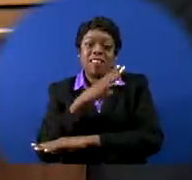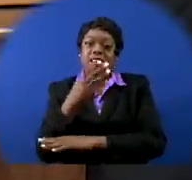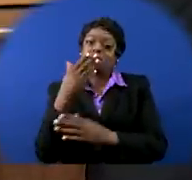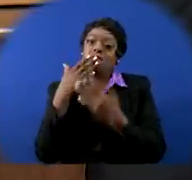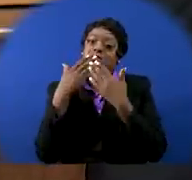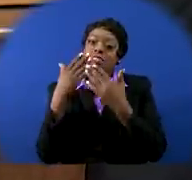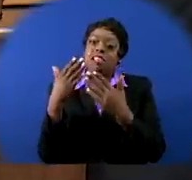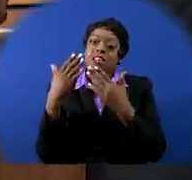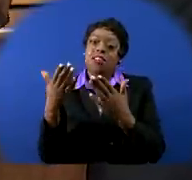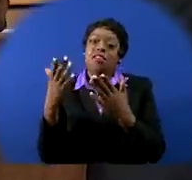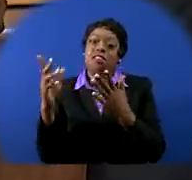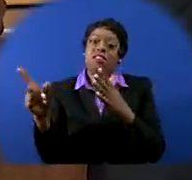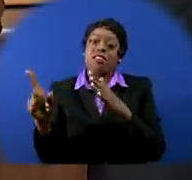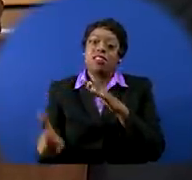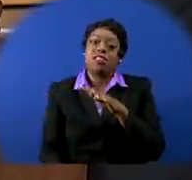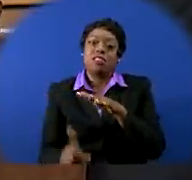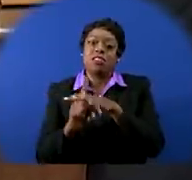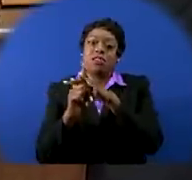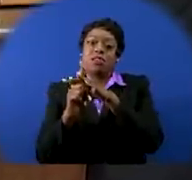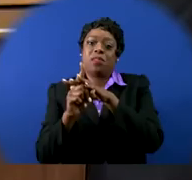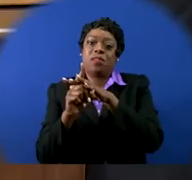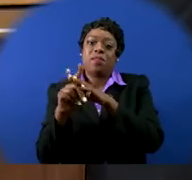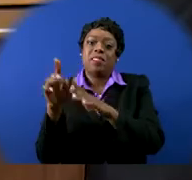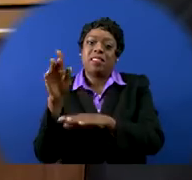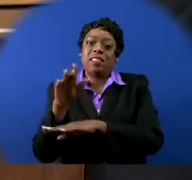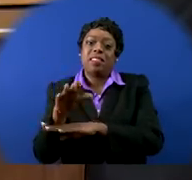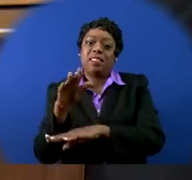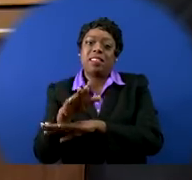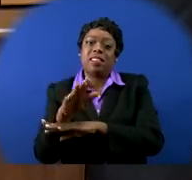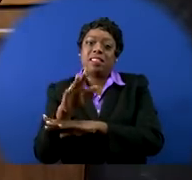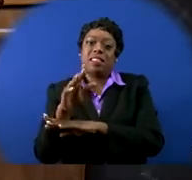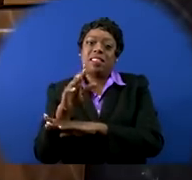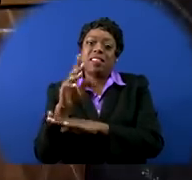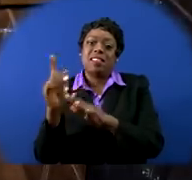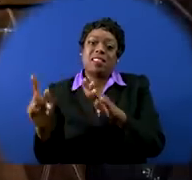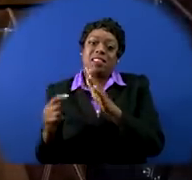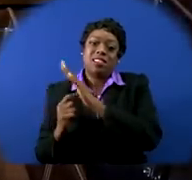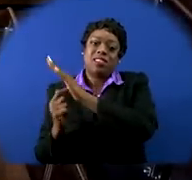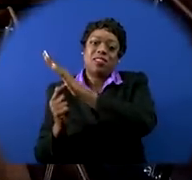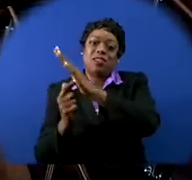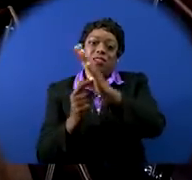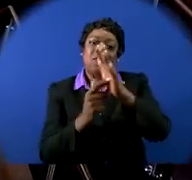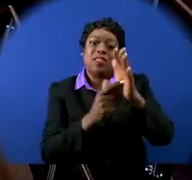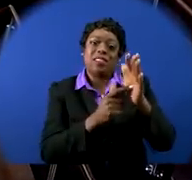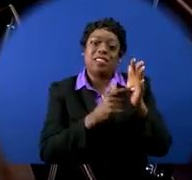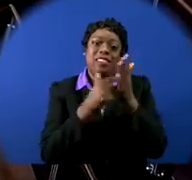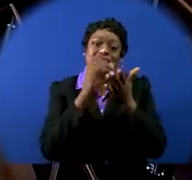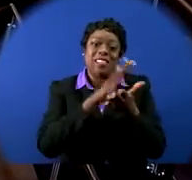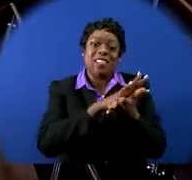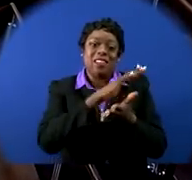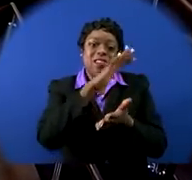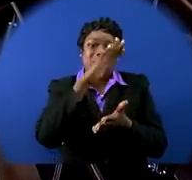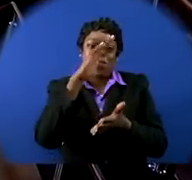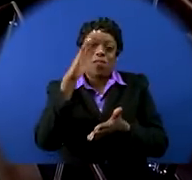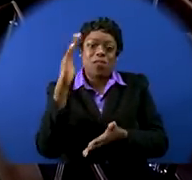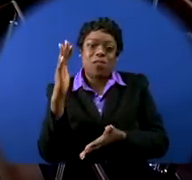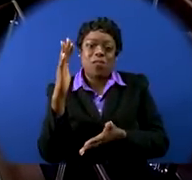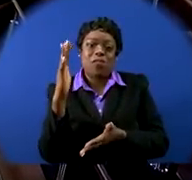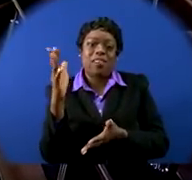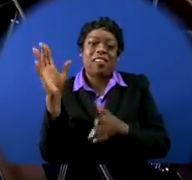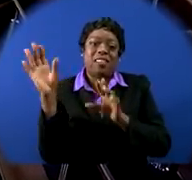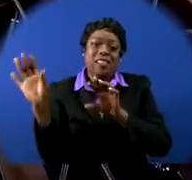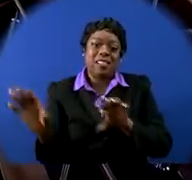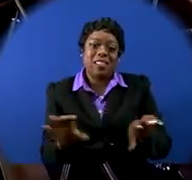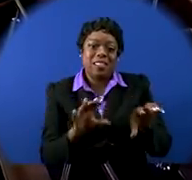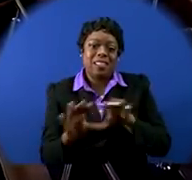decided to show up among us this afternoon. To show us a glimpse of his glory. He did that Friday afternoon